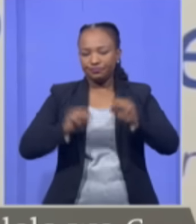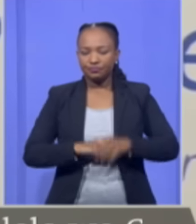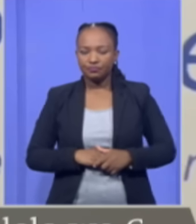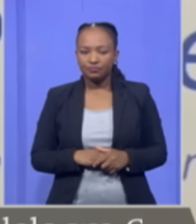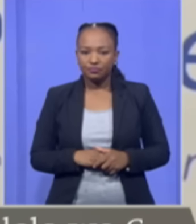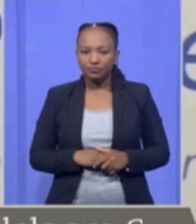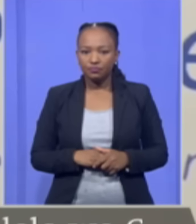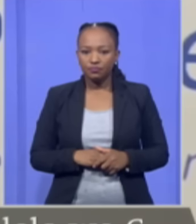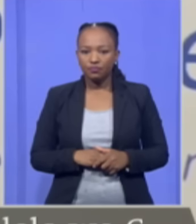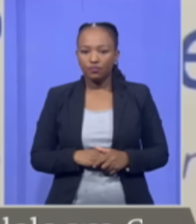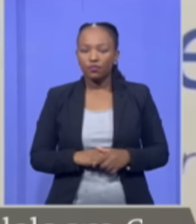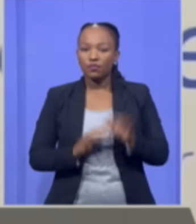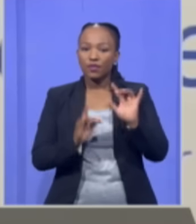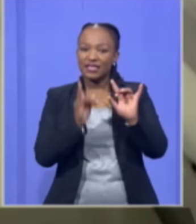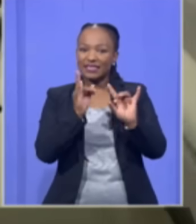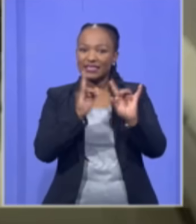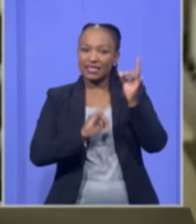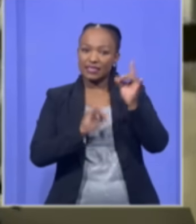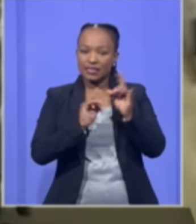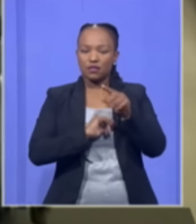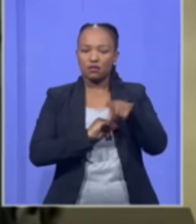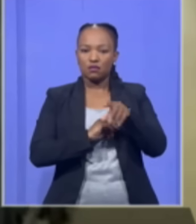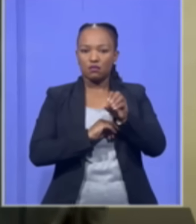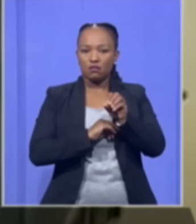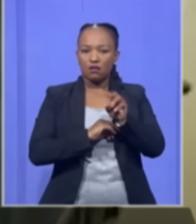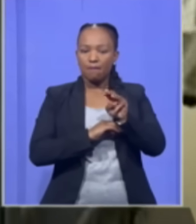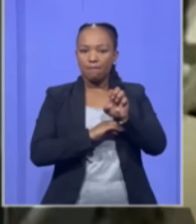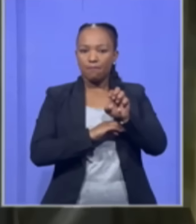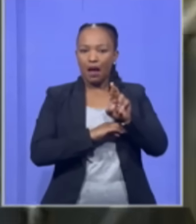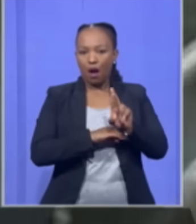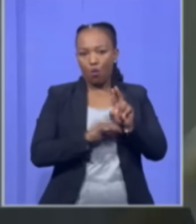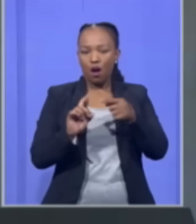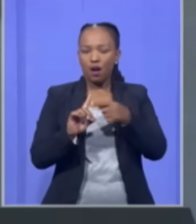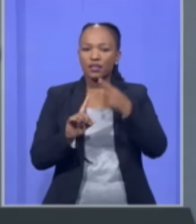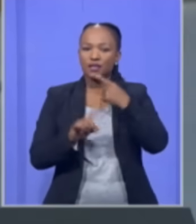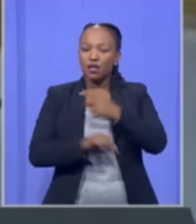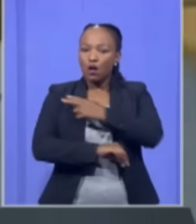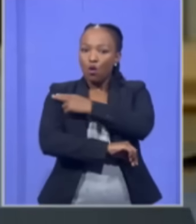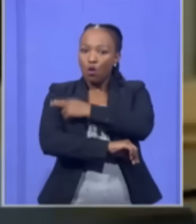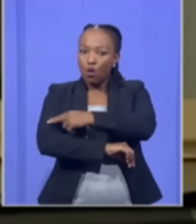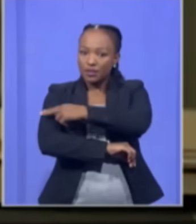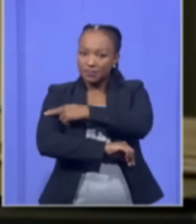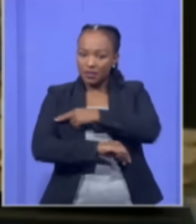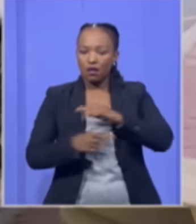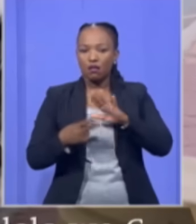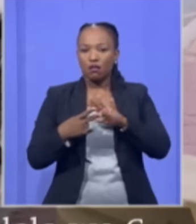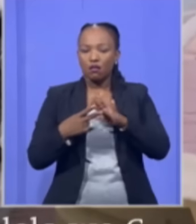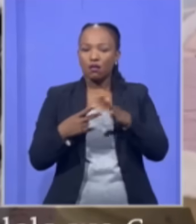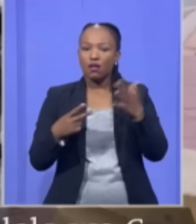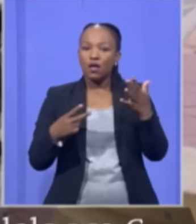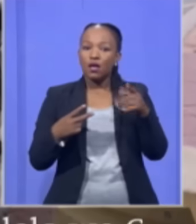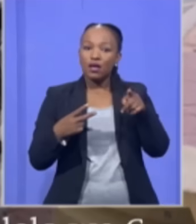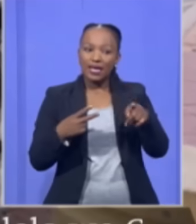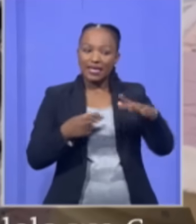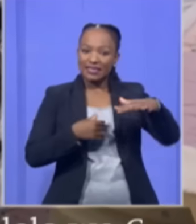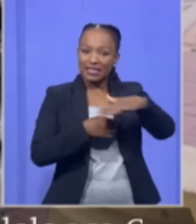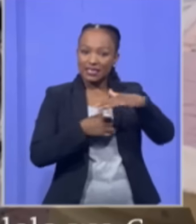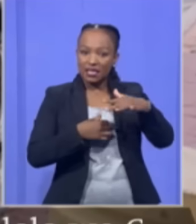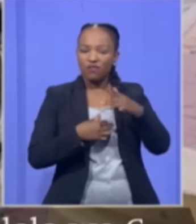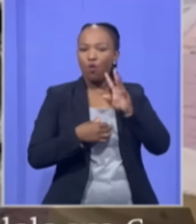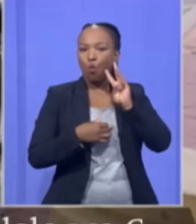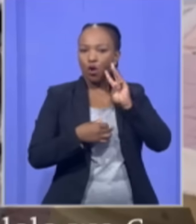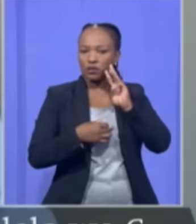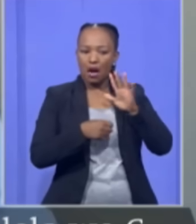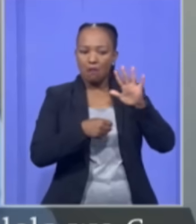City Power e re mokgahlelo ona wa botshelela o tlilo kengwa tshebetsong dipetleleng le diteisheneng tsa ho pompa metsi. Moedi wa